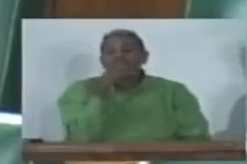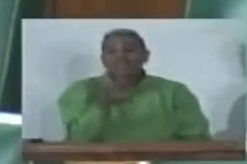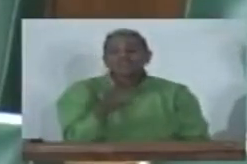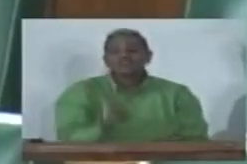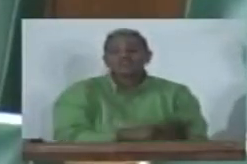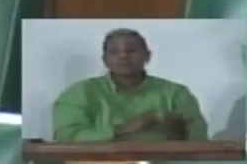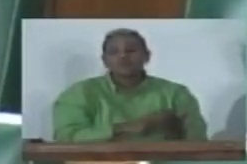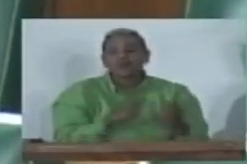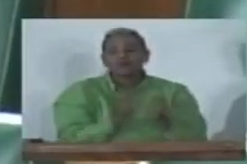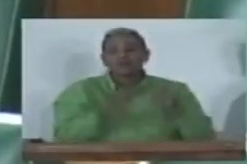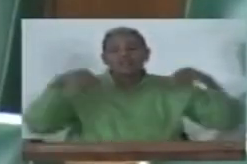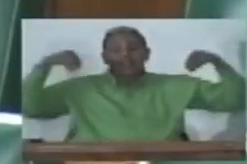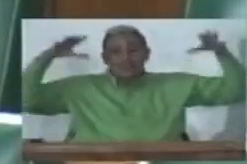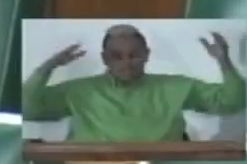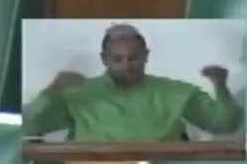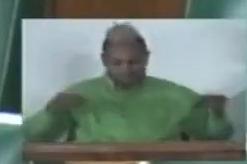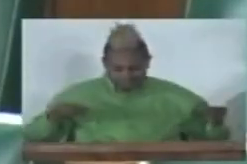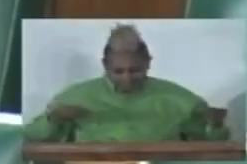with the existing lighting.